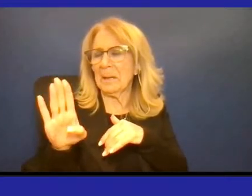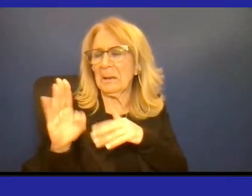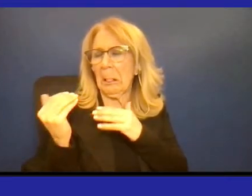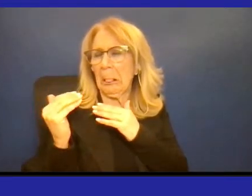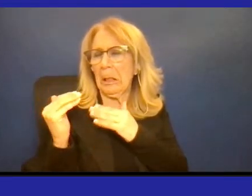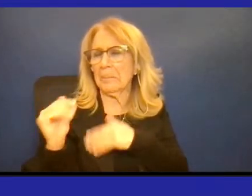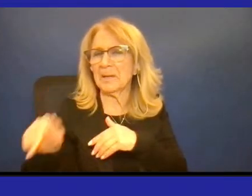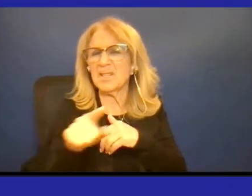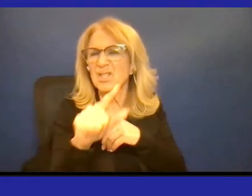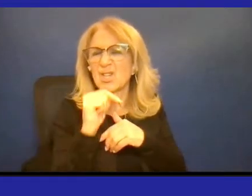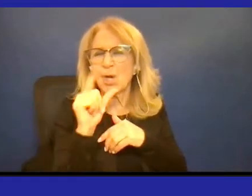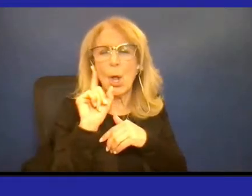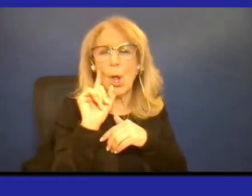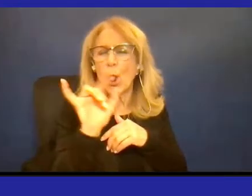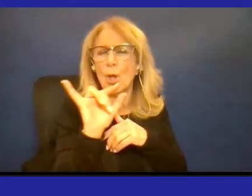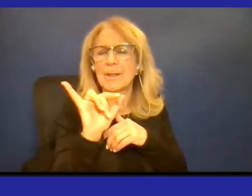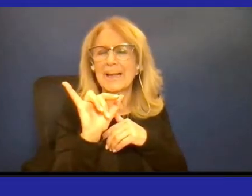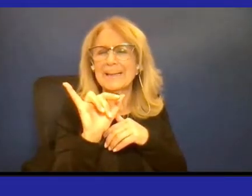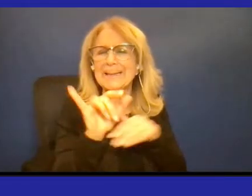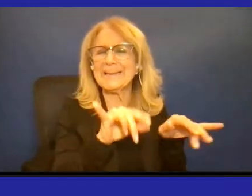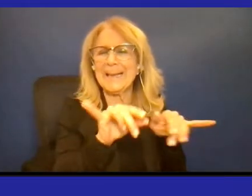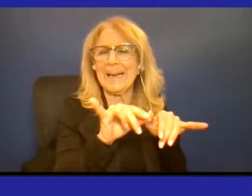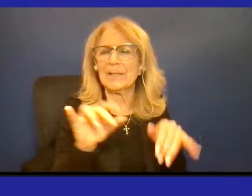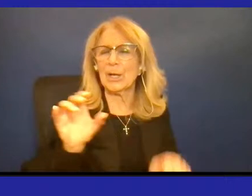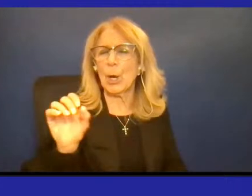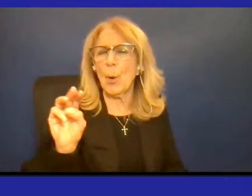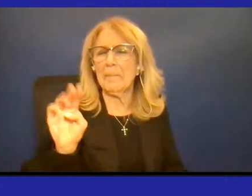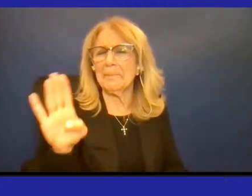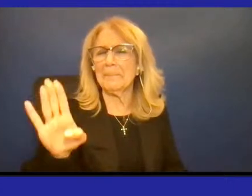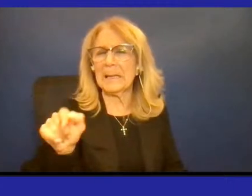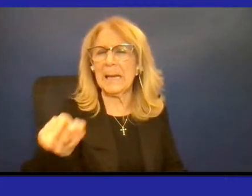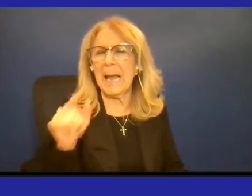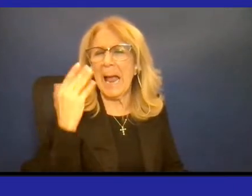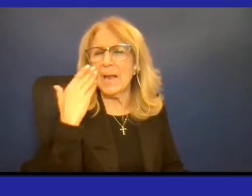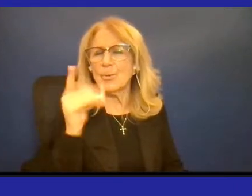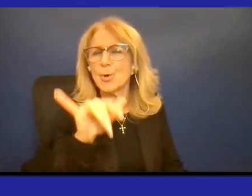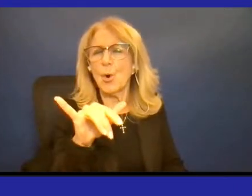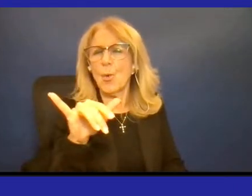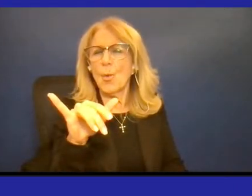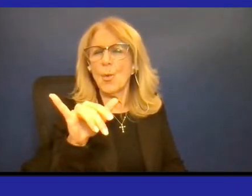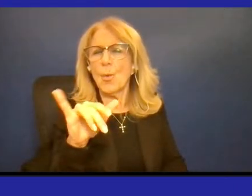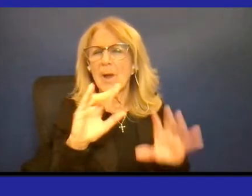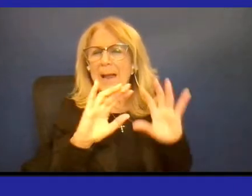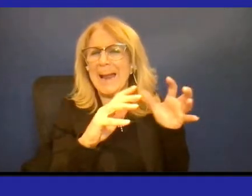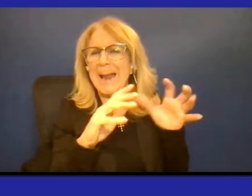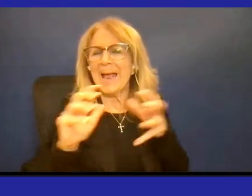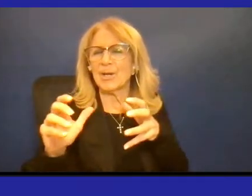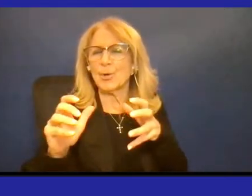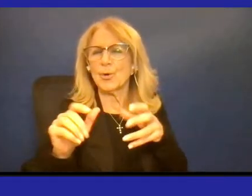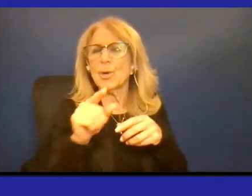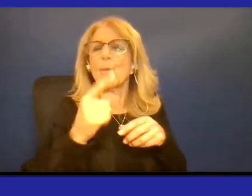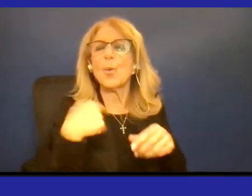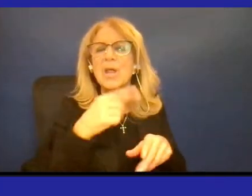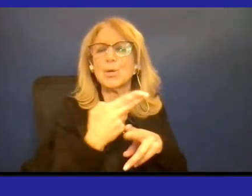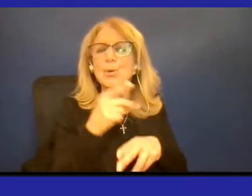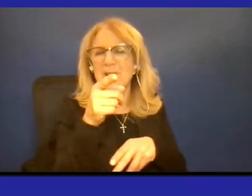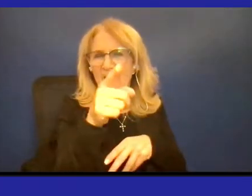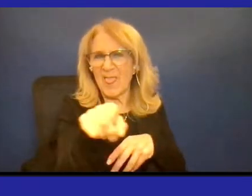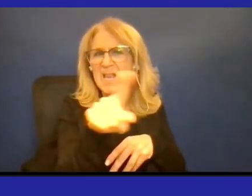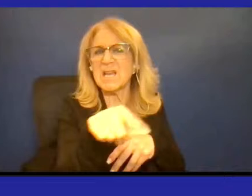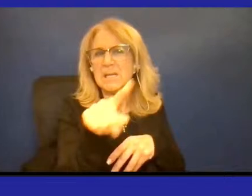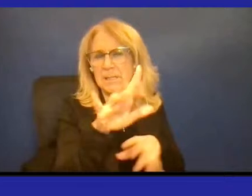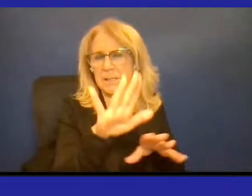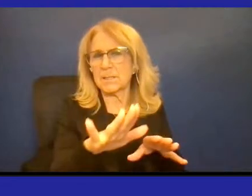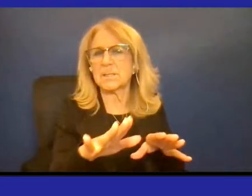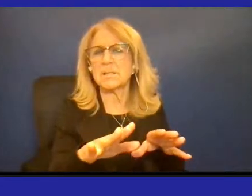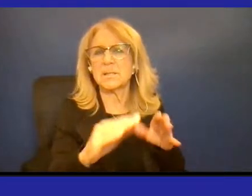like standard OMB, so I don't know what the category scheme is here. We use these categories. Just these. Yes, and